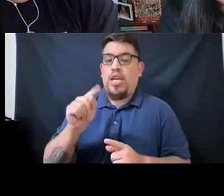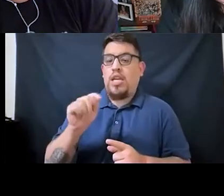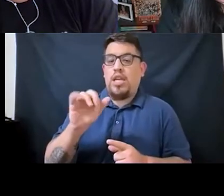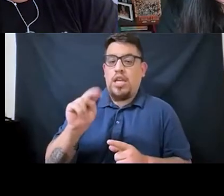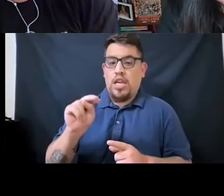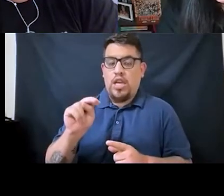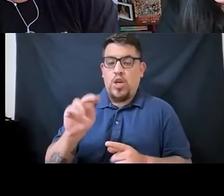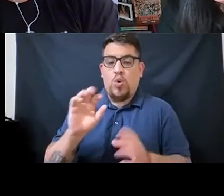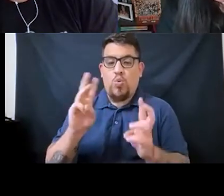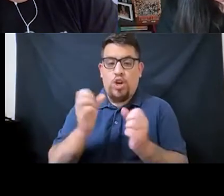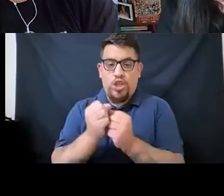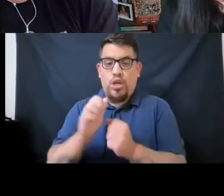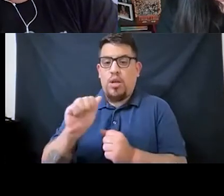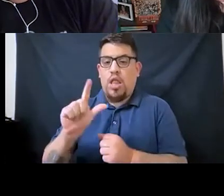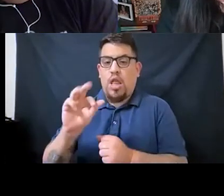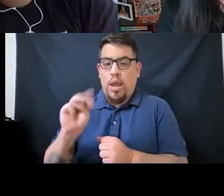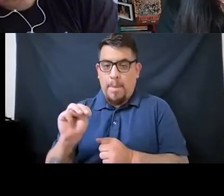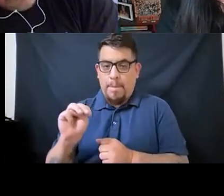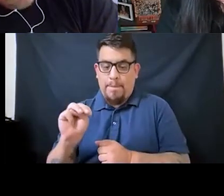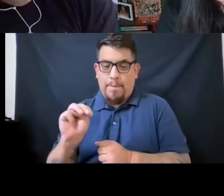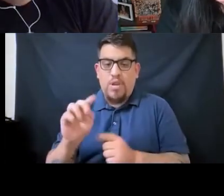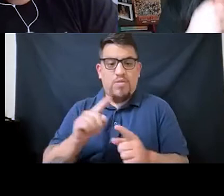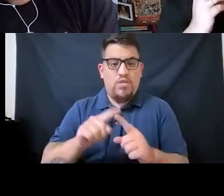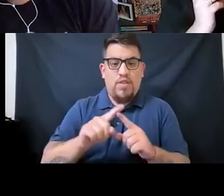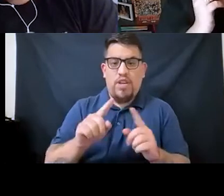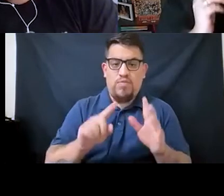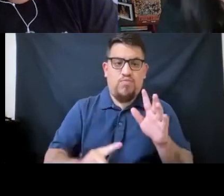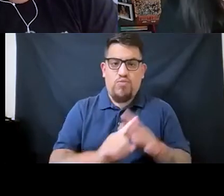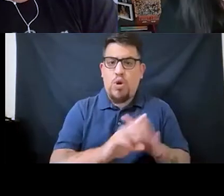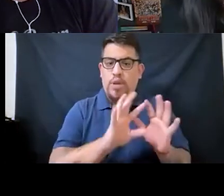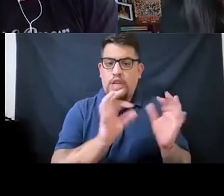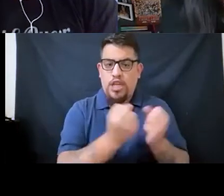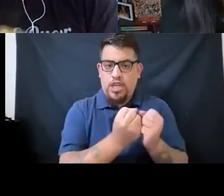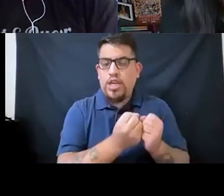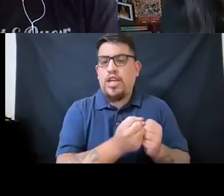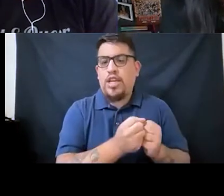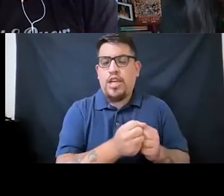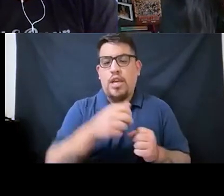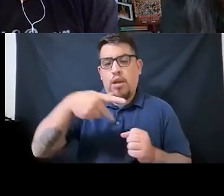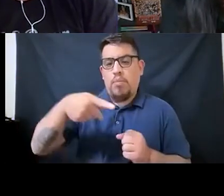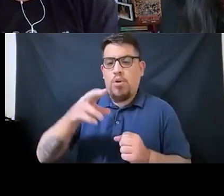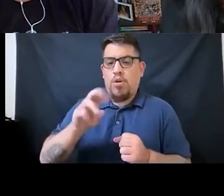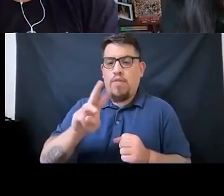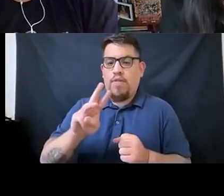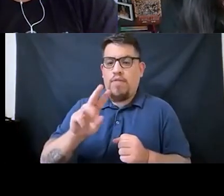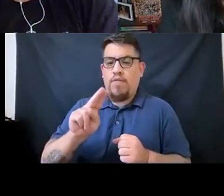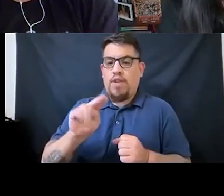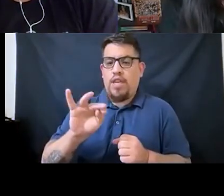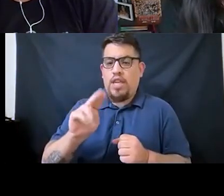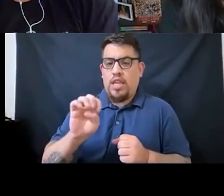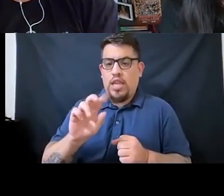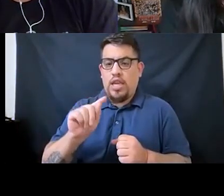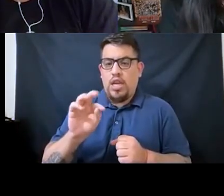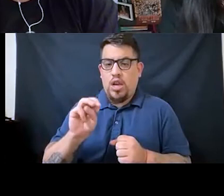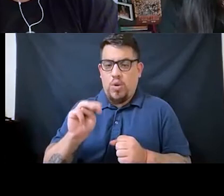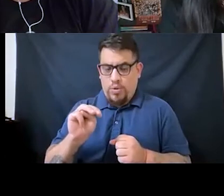and has attended residencies and workshops at the Fine Arts Work Center in Provincetown, Vermont Studio Center, and Virginia